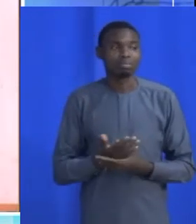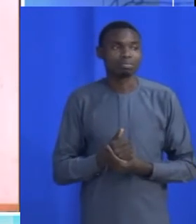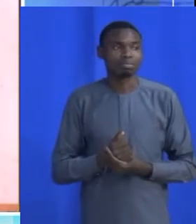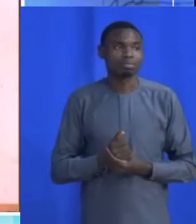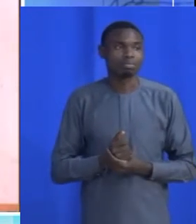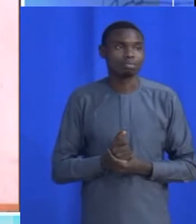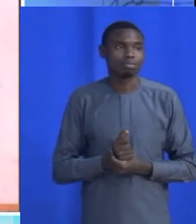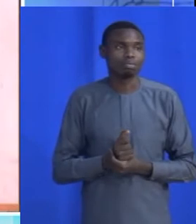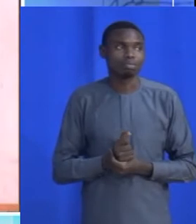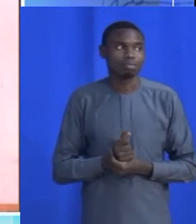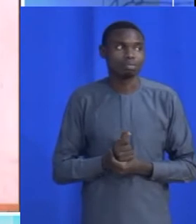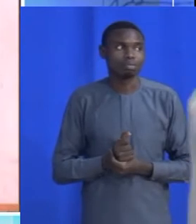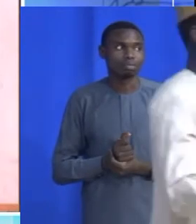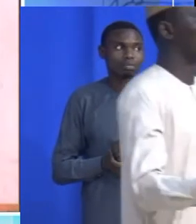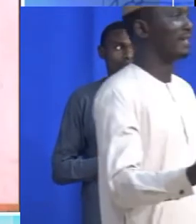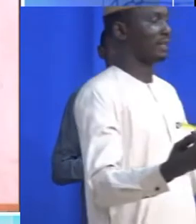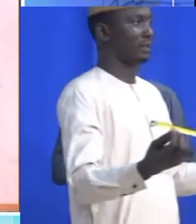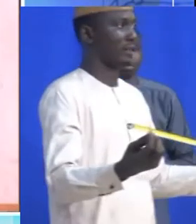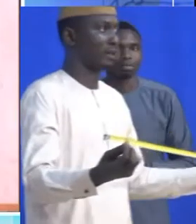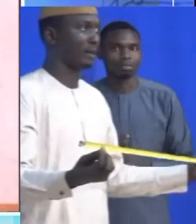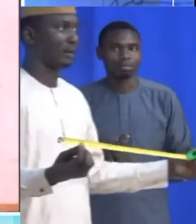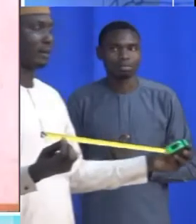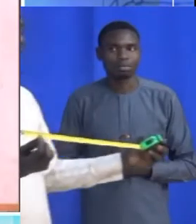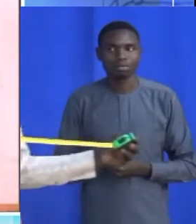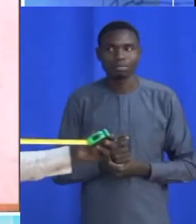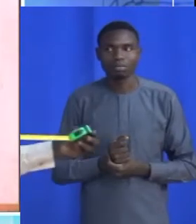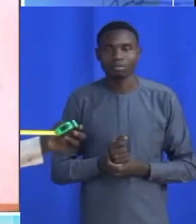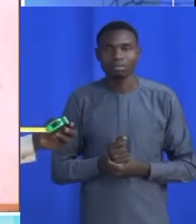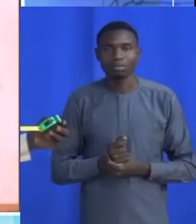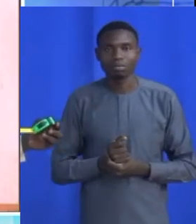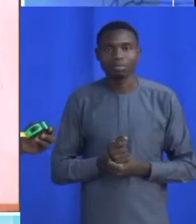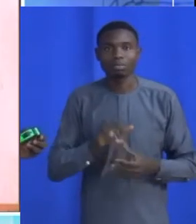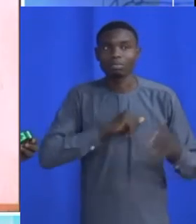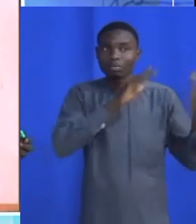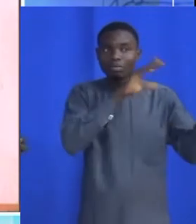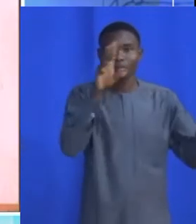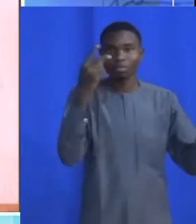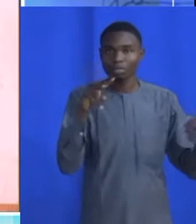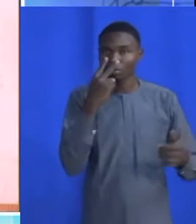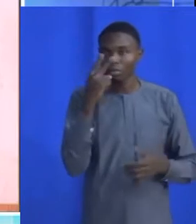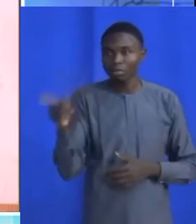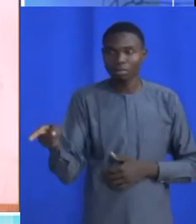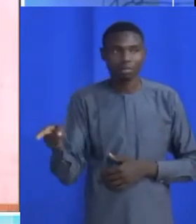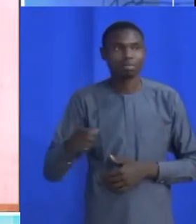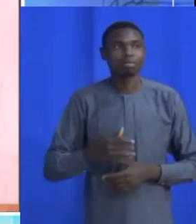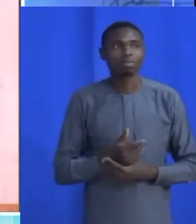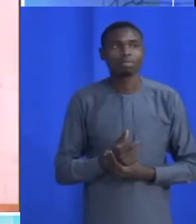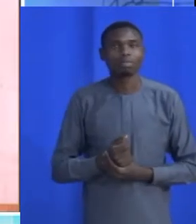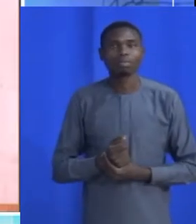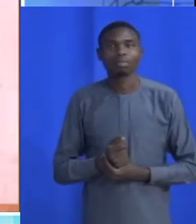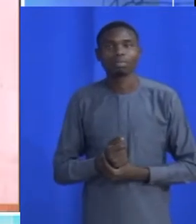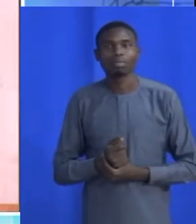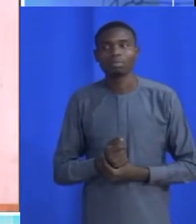is democratic or not. We use the rule of law as the litmus test. Yes,